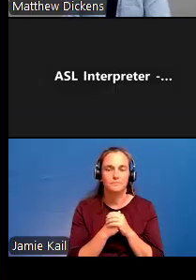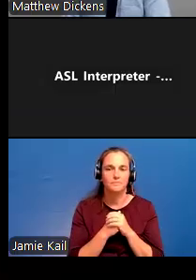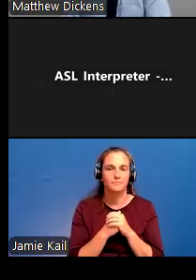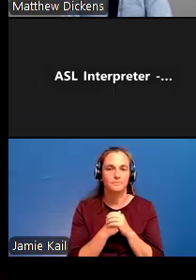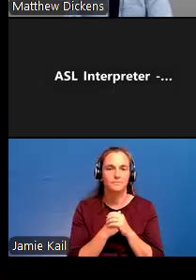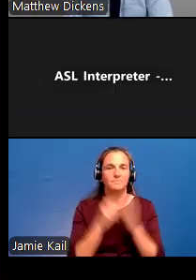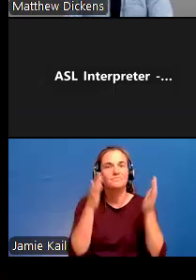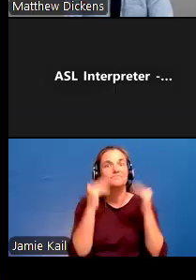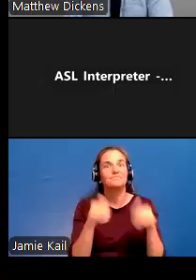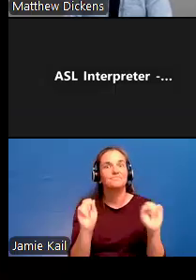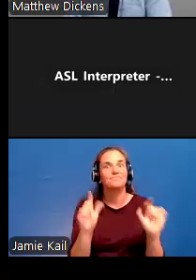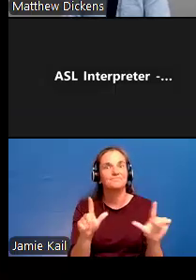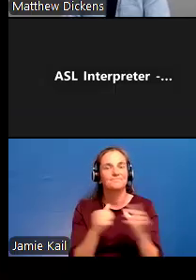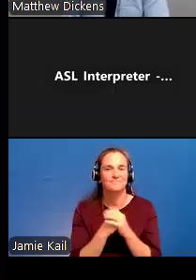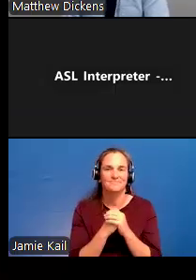Next slide, please.